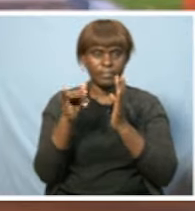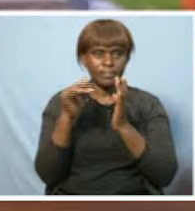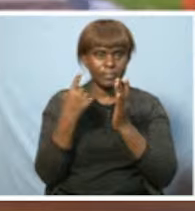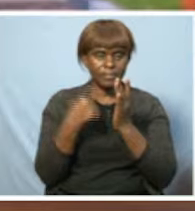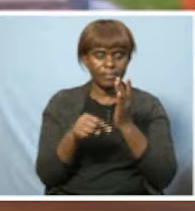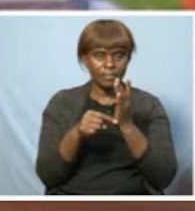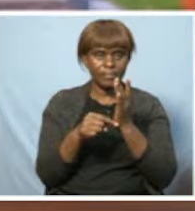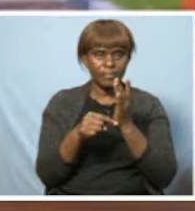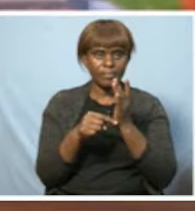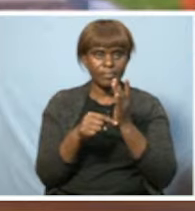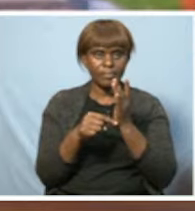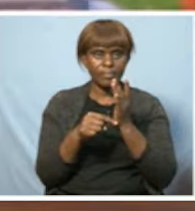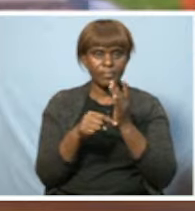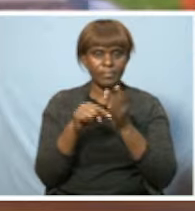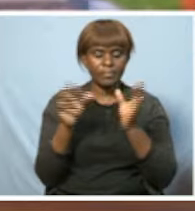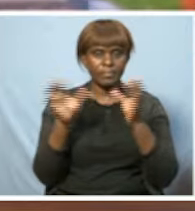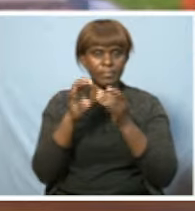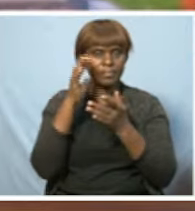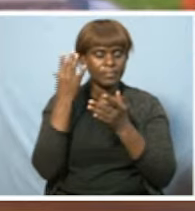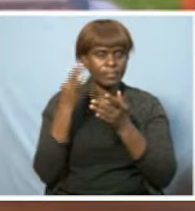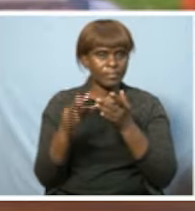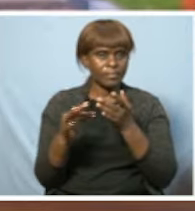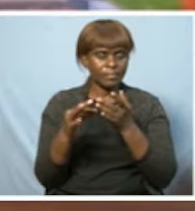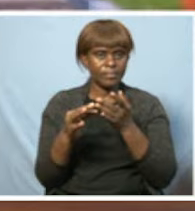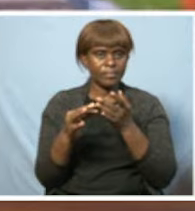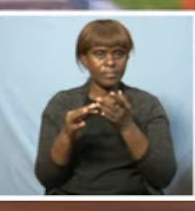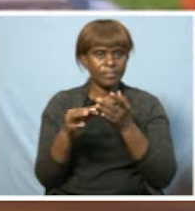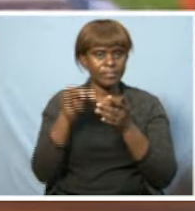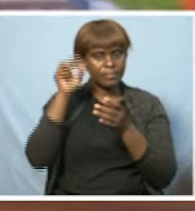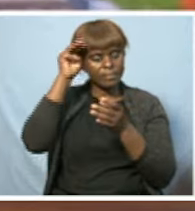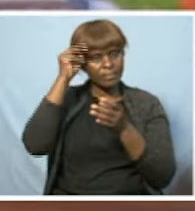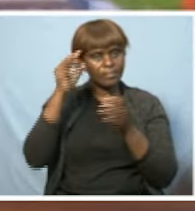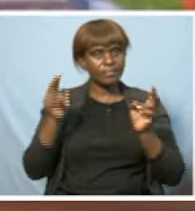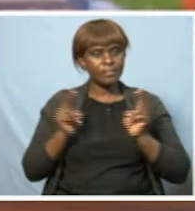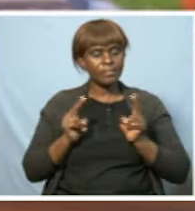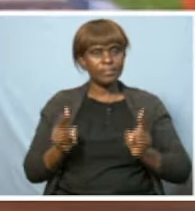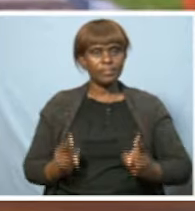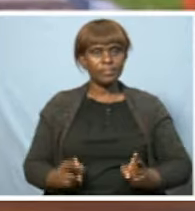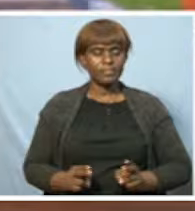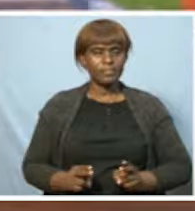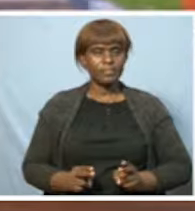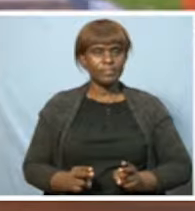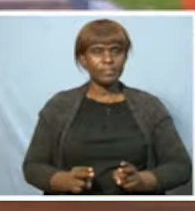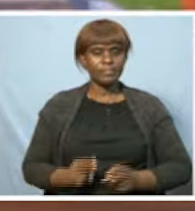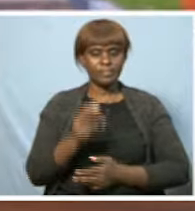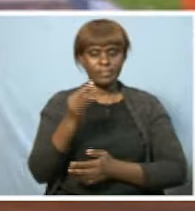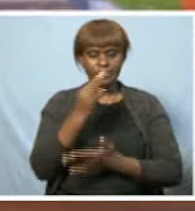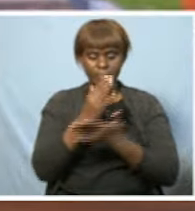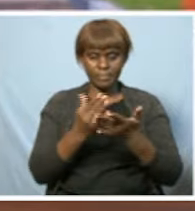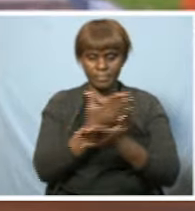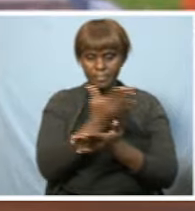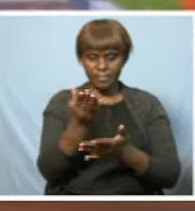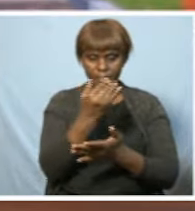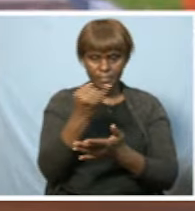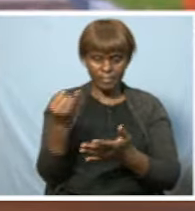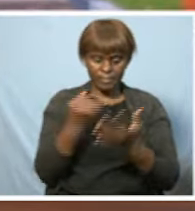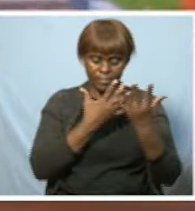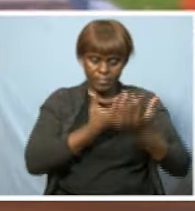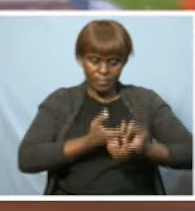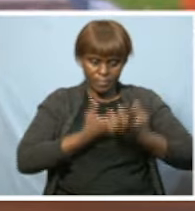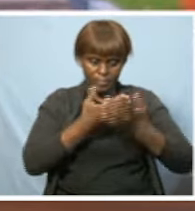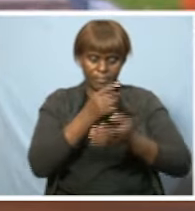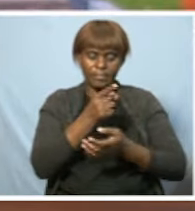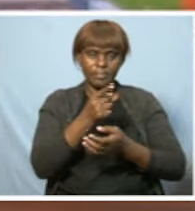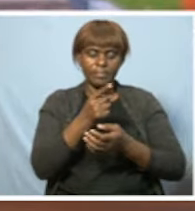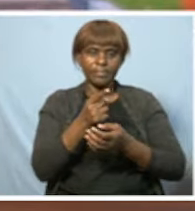the Council Secretary, and this is Mr. Kelvin Banda. And some of the issues that were raised, or should I